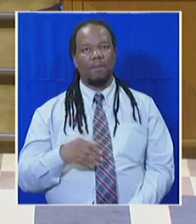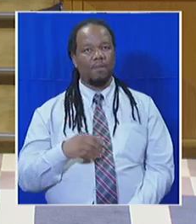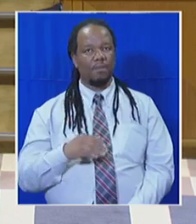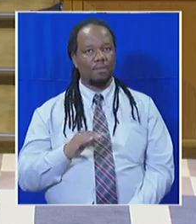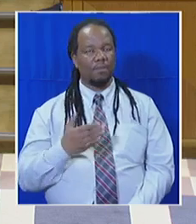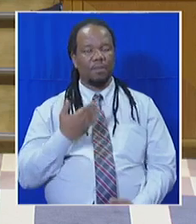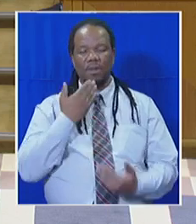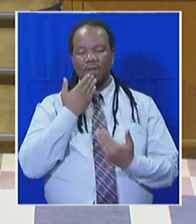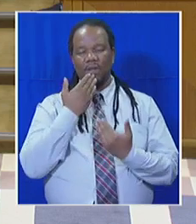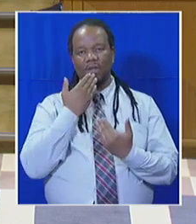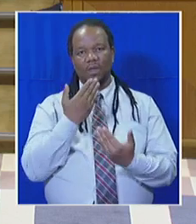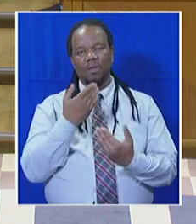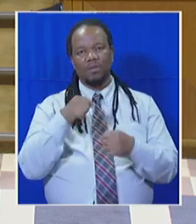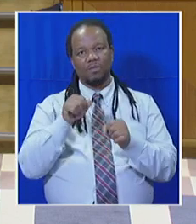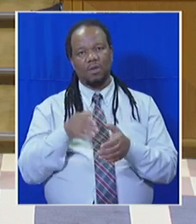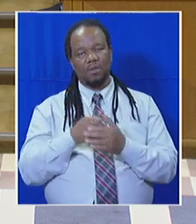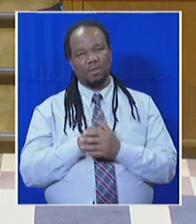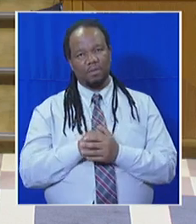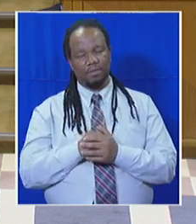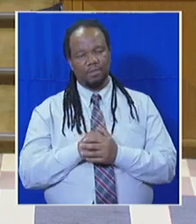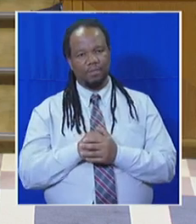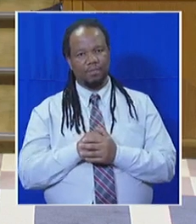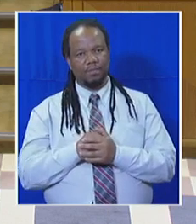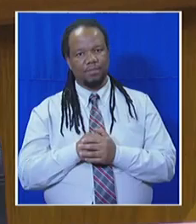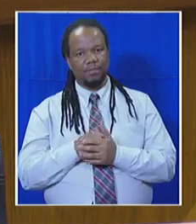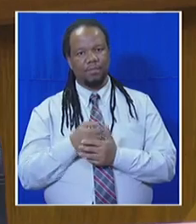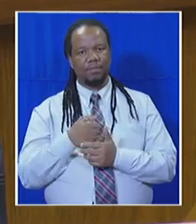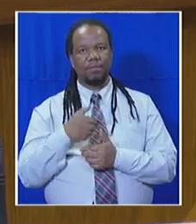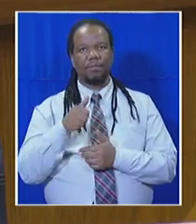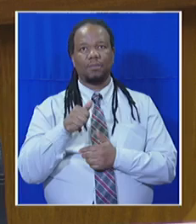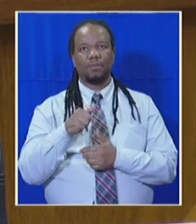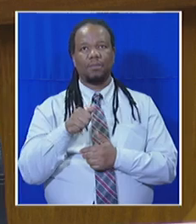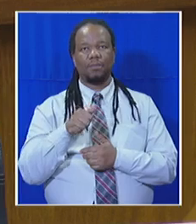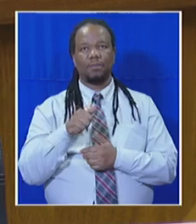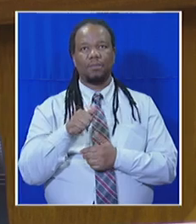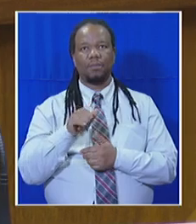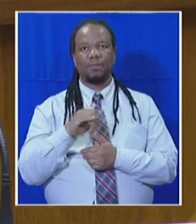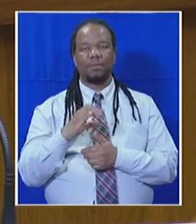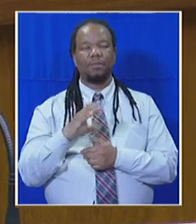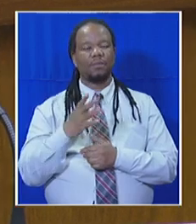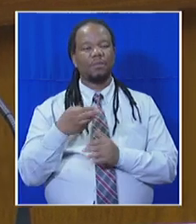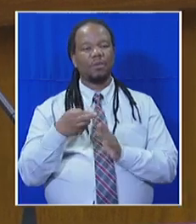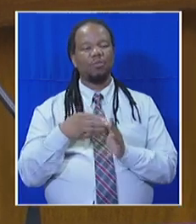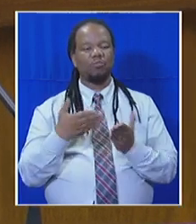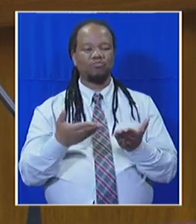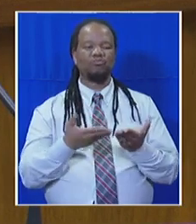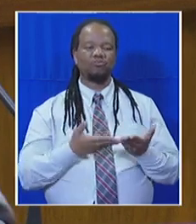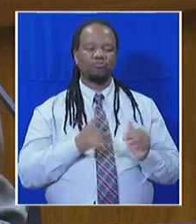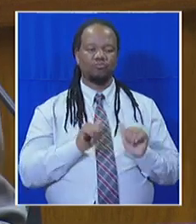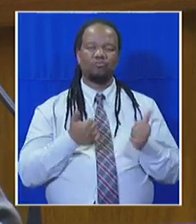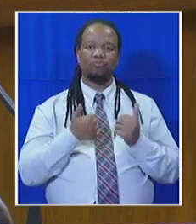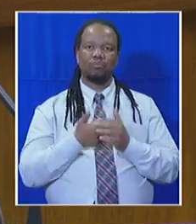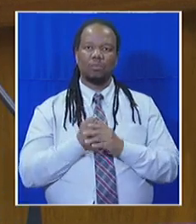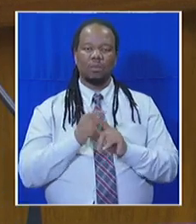Thank you very much, Honourable Chairperson. AIC welcomes the report. The proper revision of